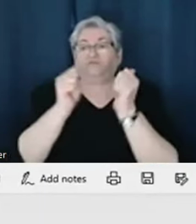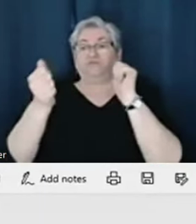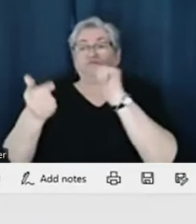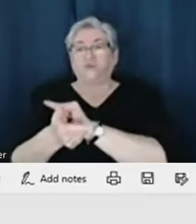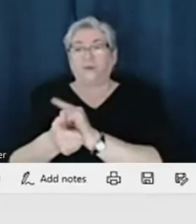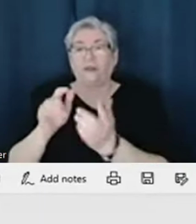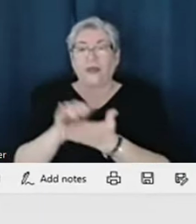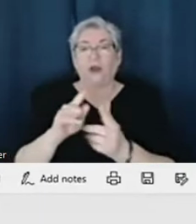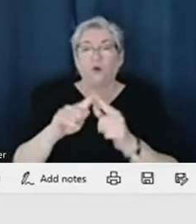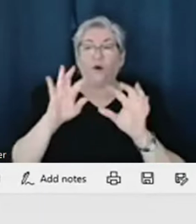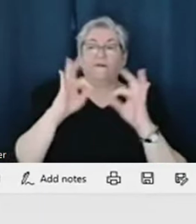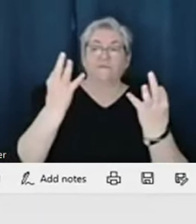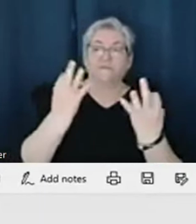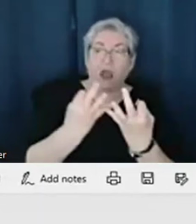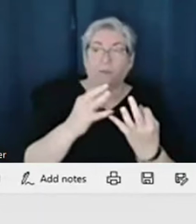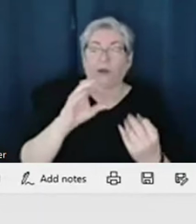family or